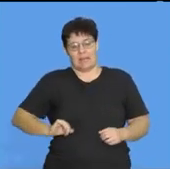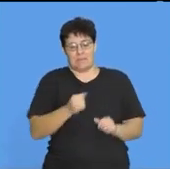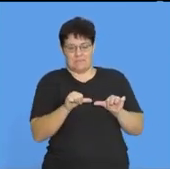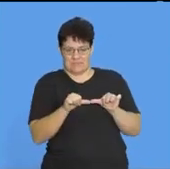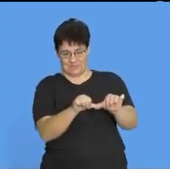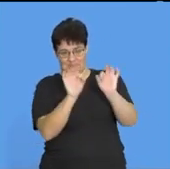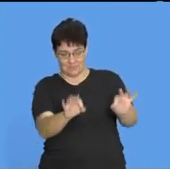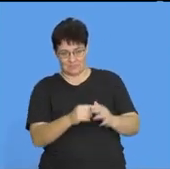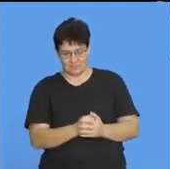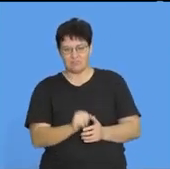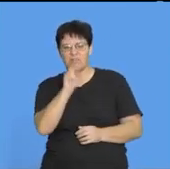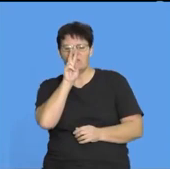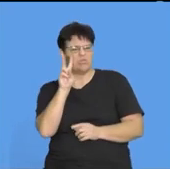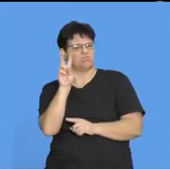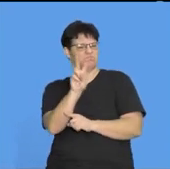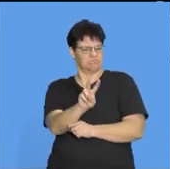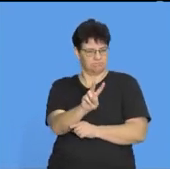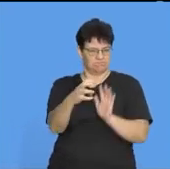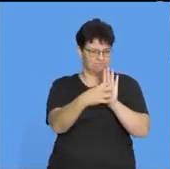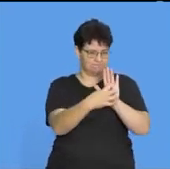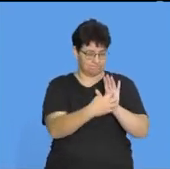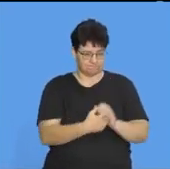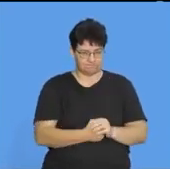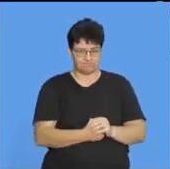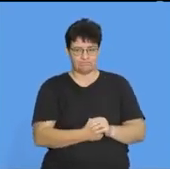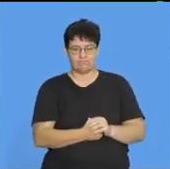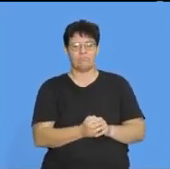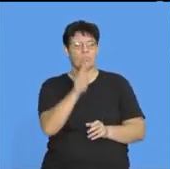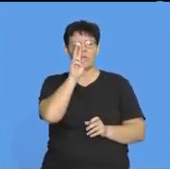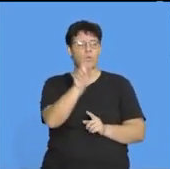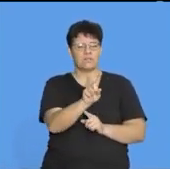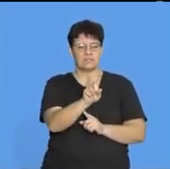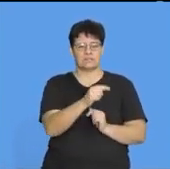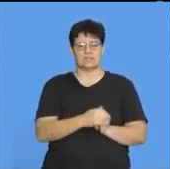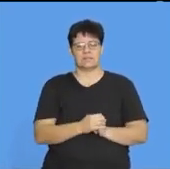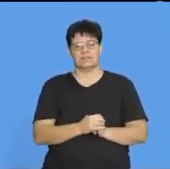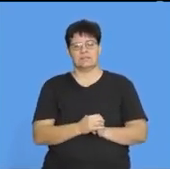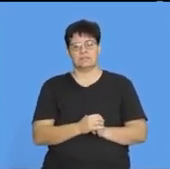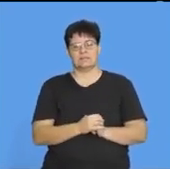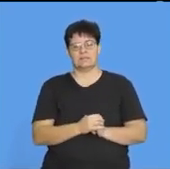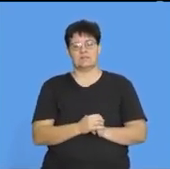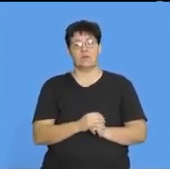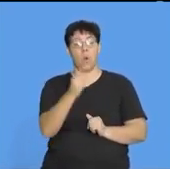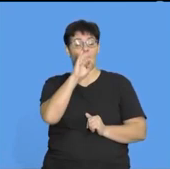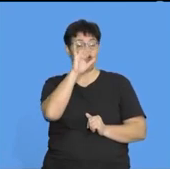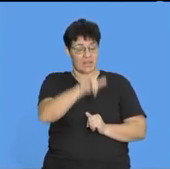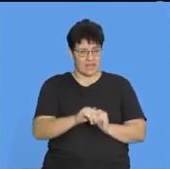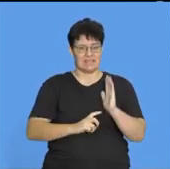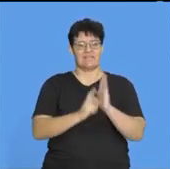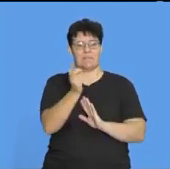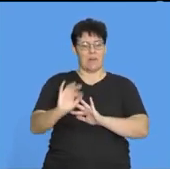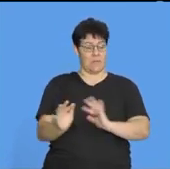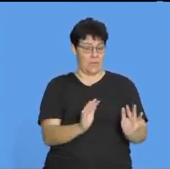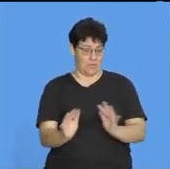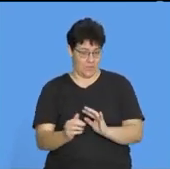So when we look at the overview of this, so we've spent some time looking at the development within the ovary. As I mentioned, we